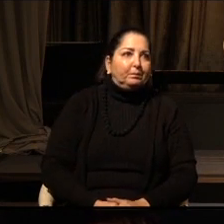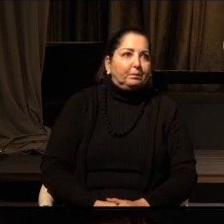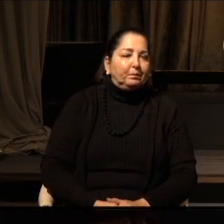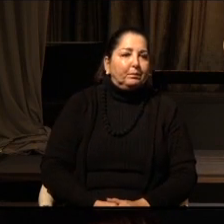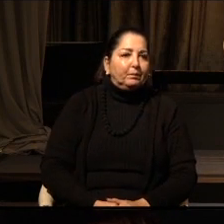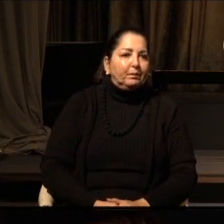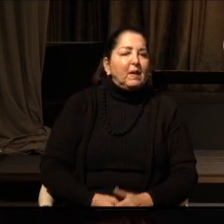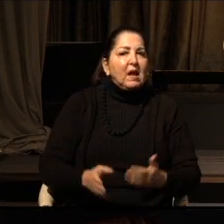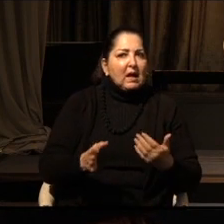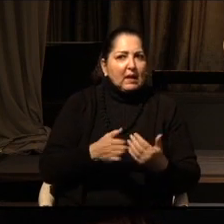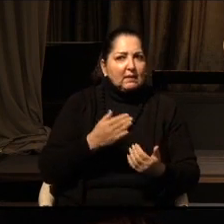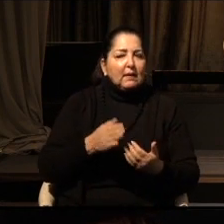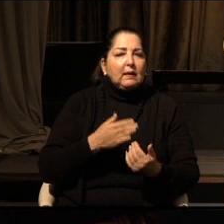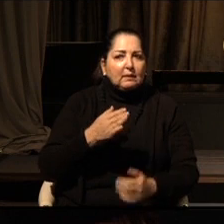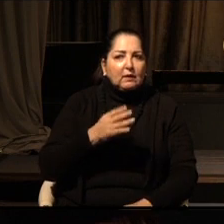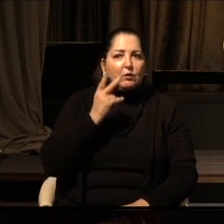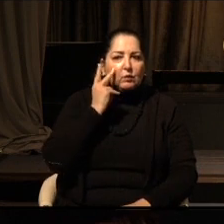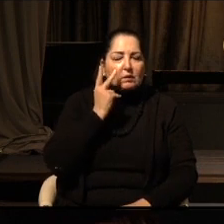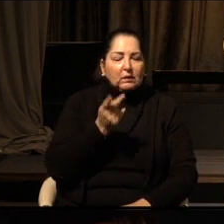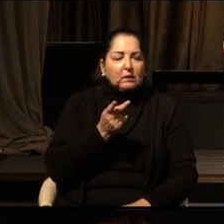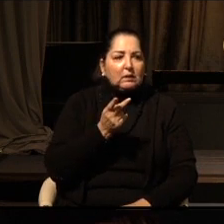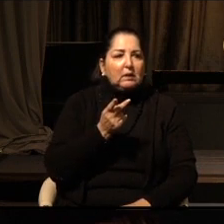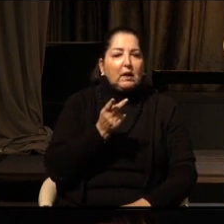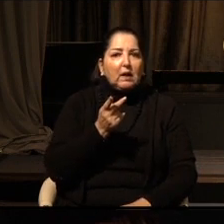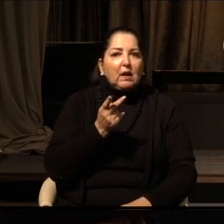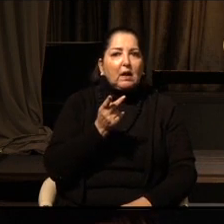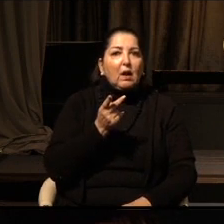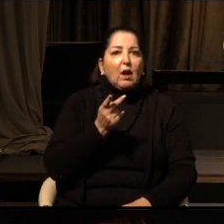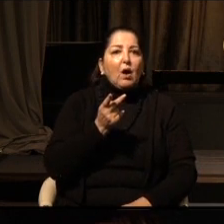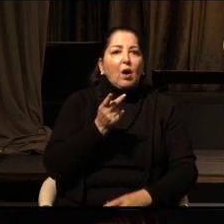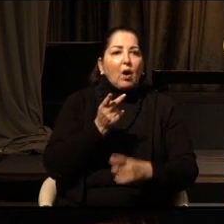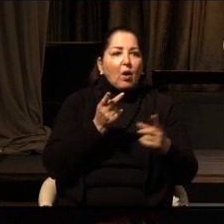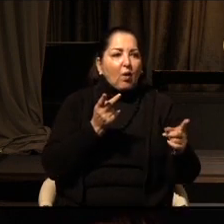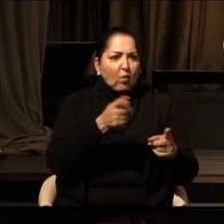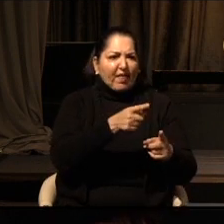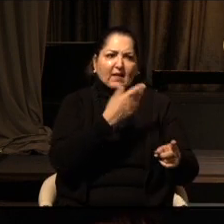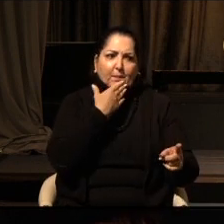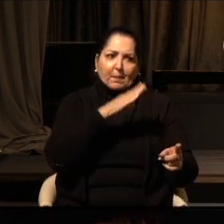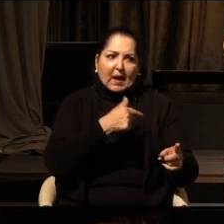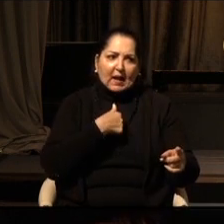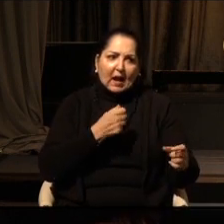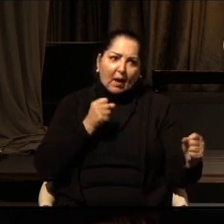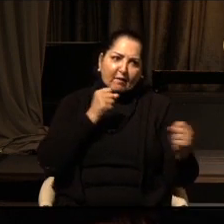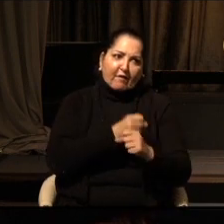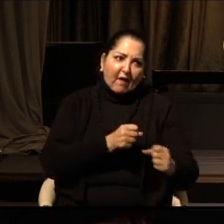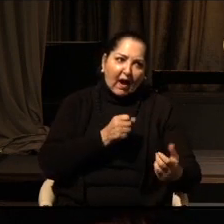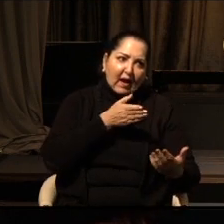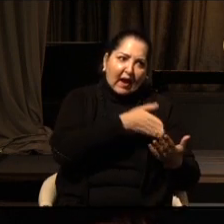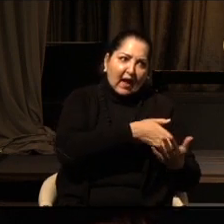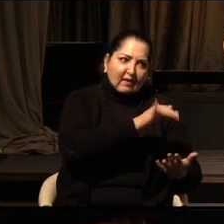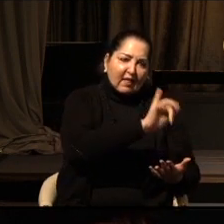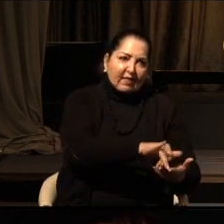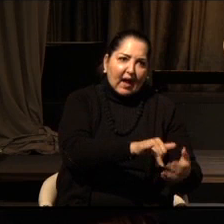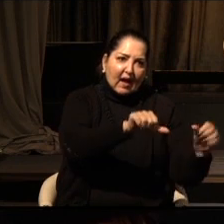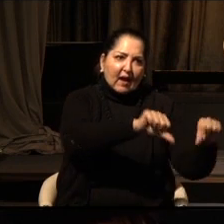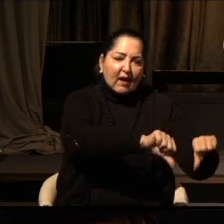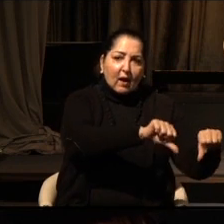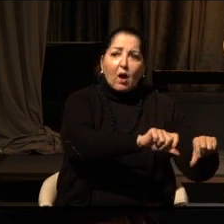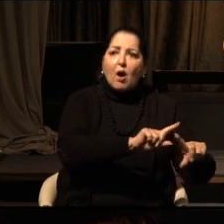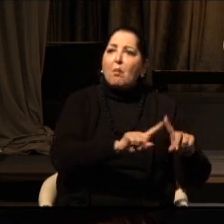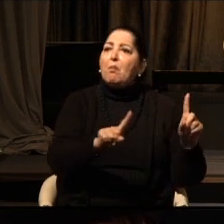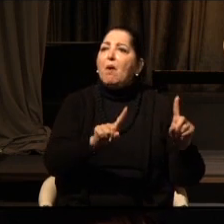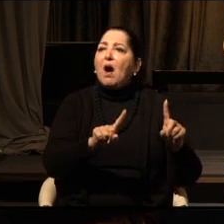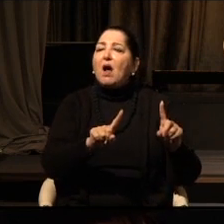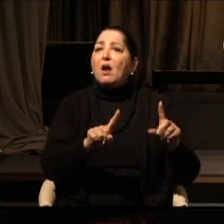It's easy to see what we are fighting against. But what is the world that we're hoping for?